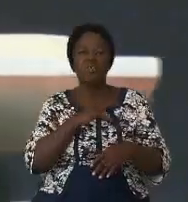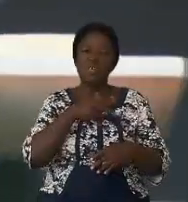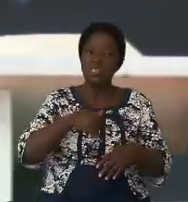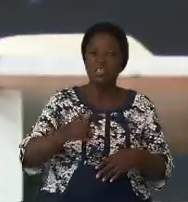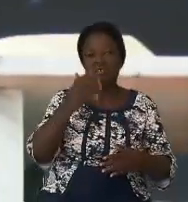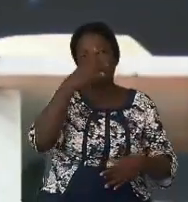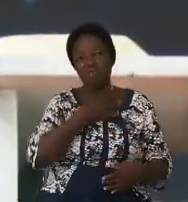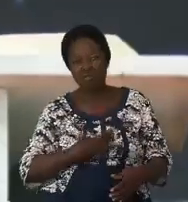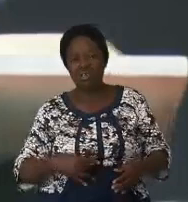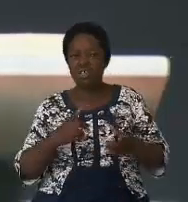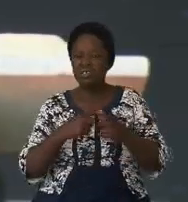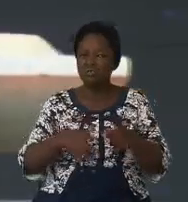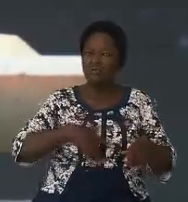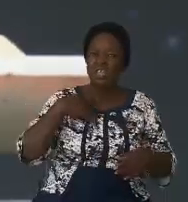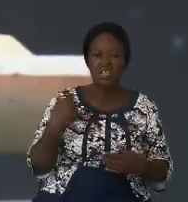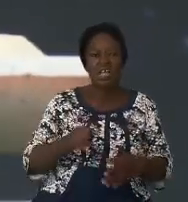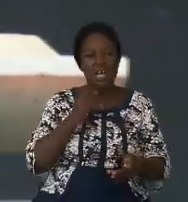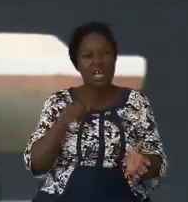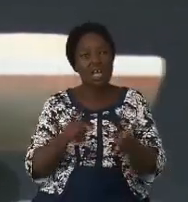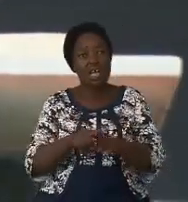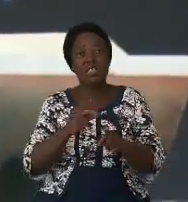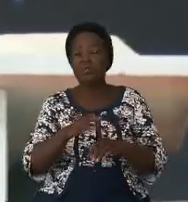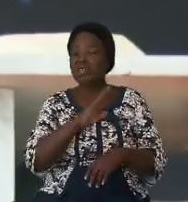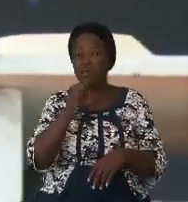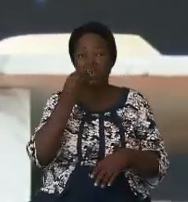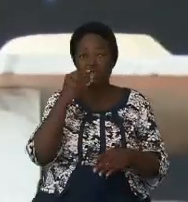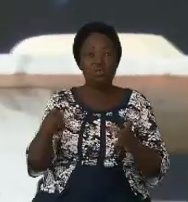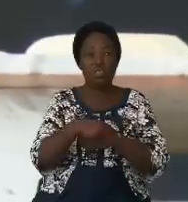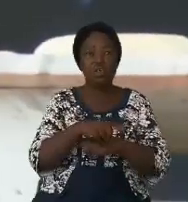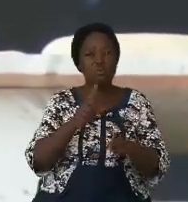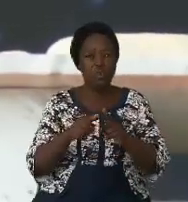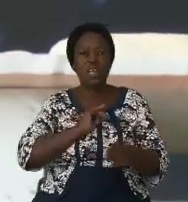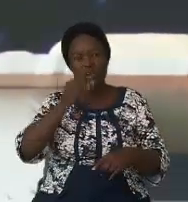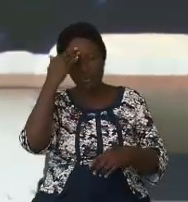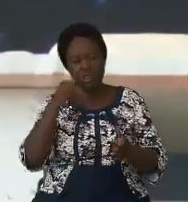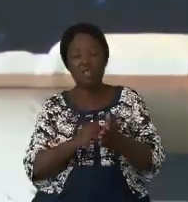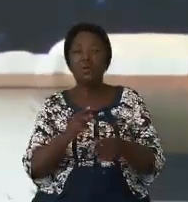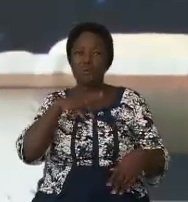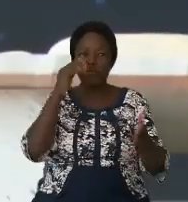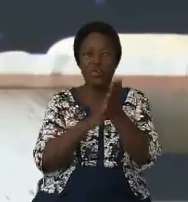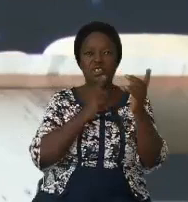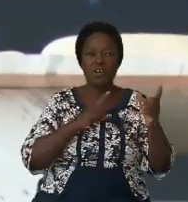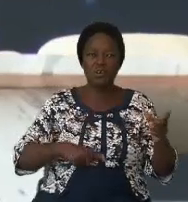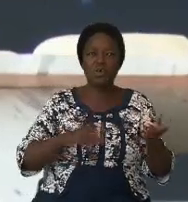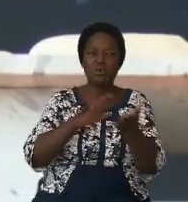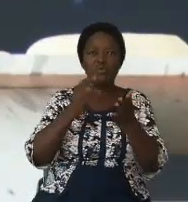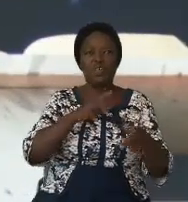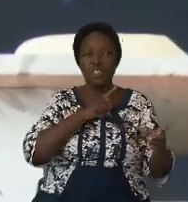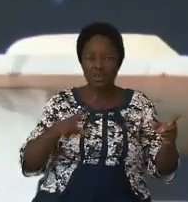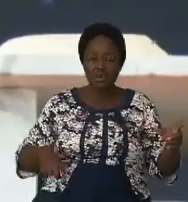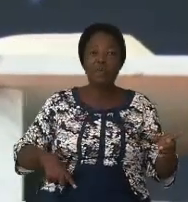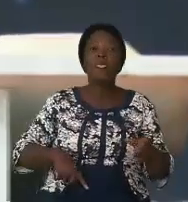hungry as if you have never eaten today. I know it. But then, praise the Lord, glory to